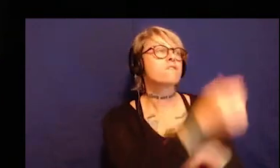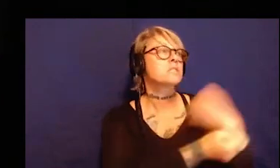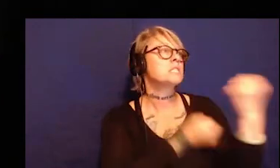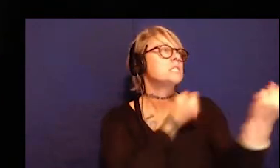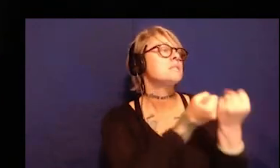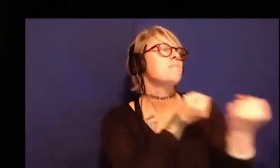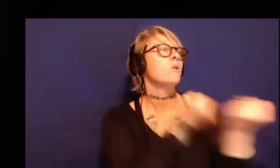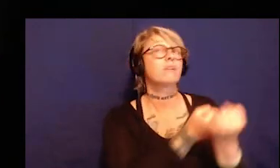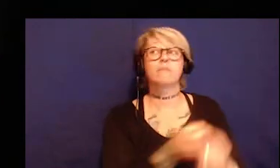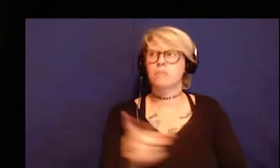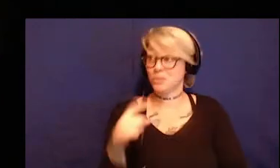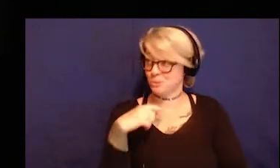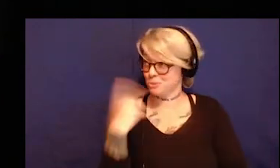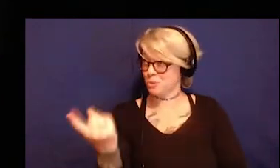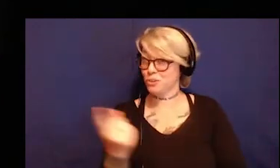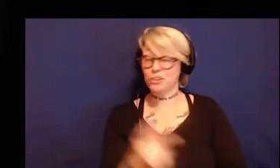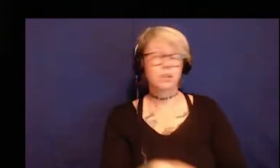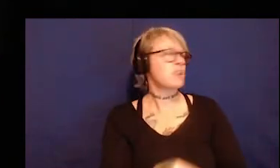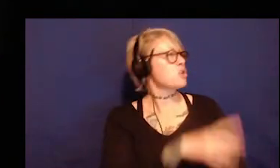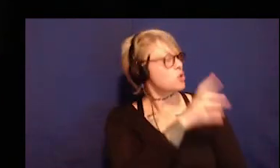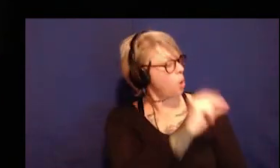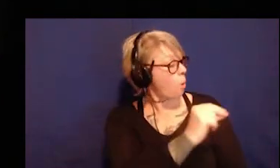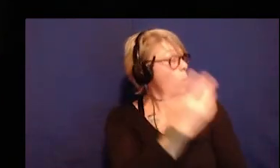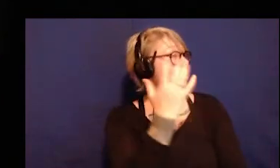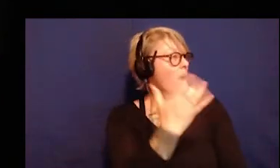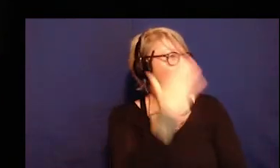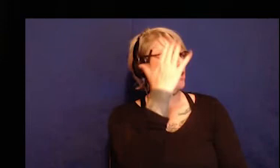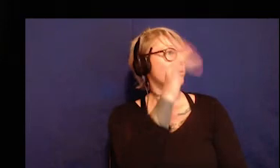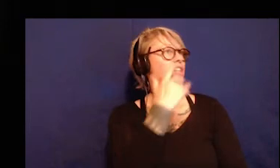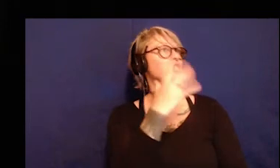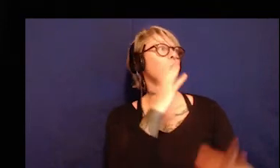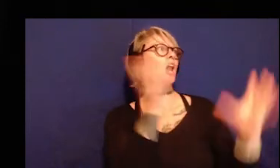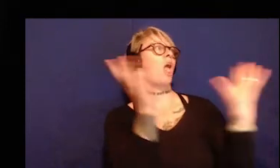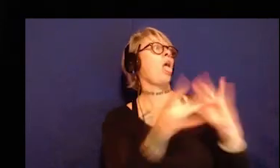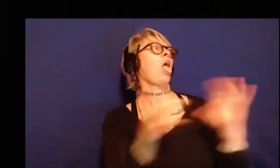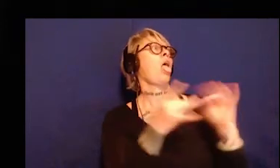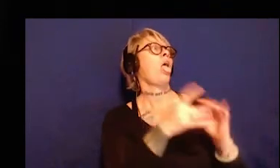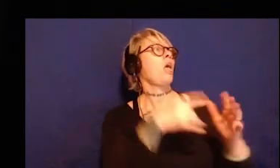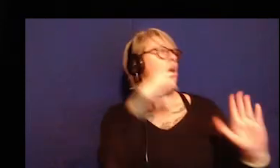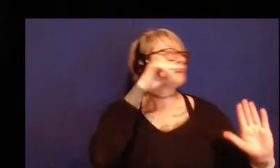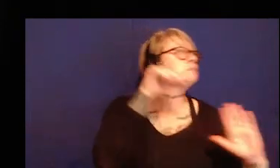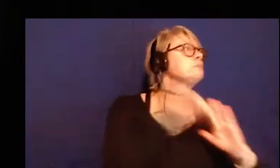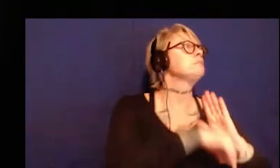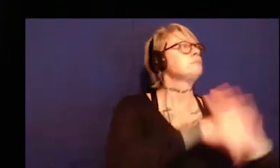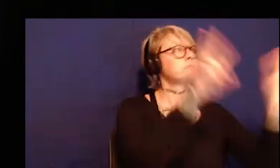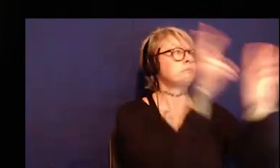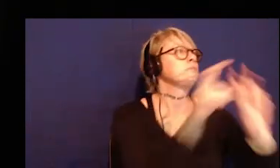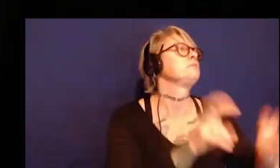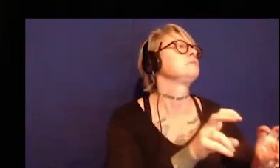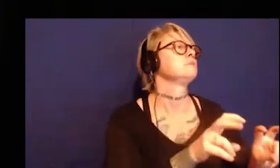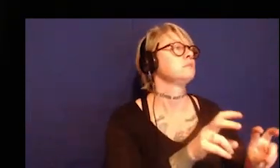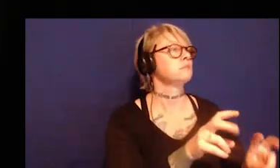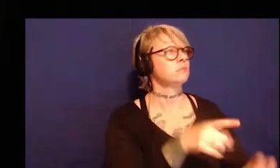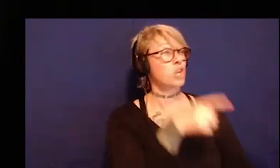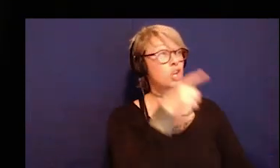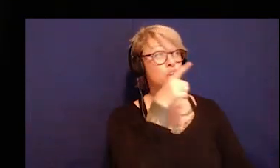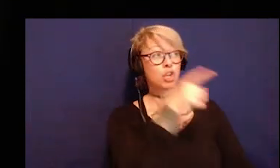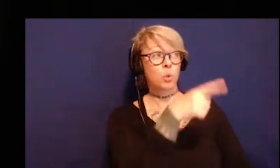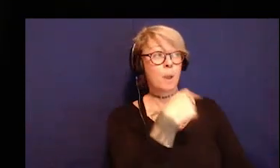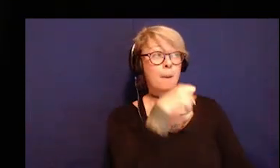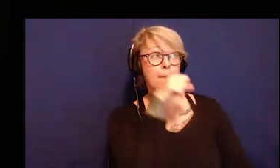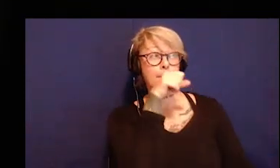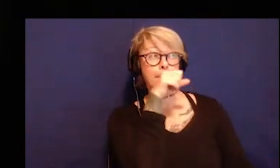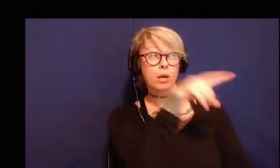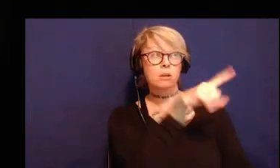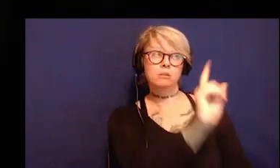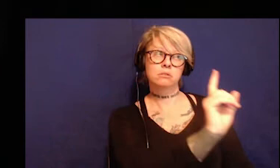told her? No, because I figured she would make a big deal about it like you're doing right now. But you can't say shit about what I tell or